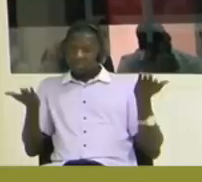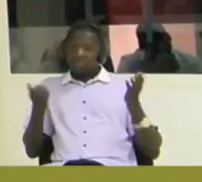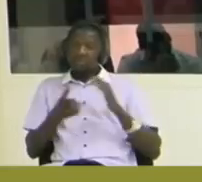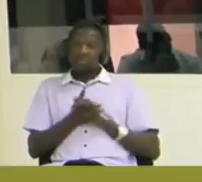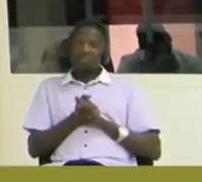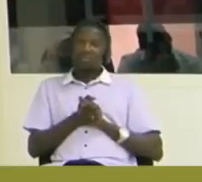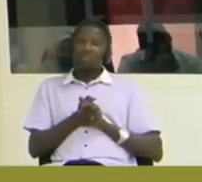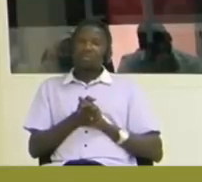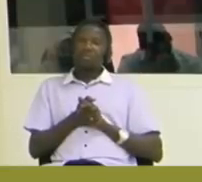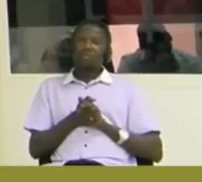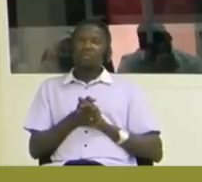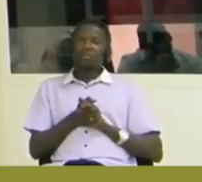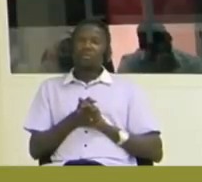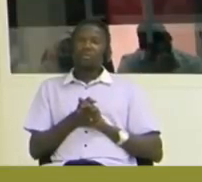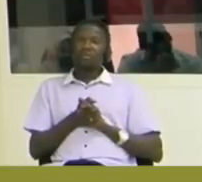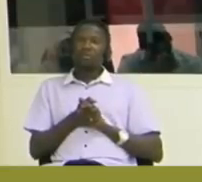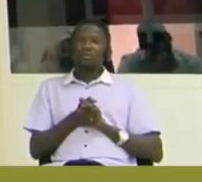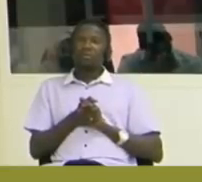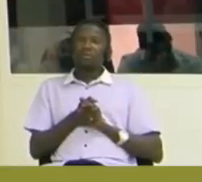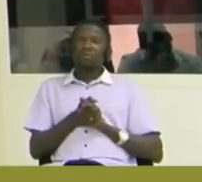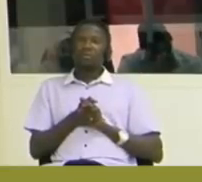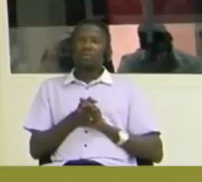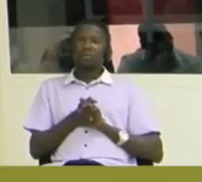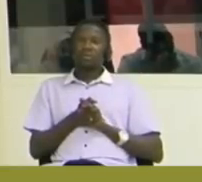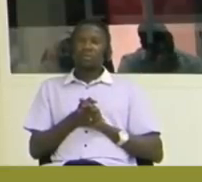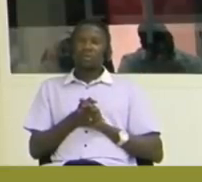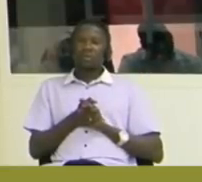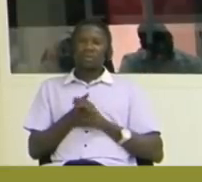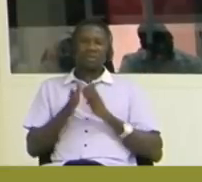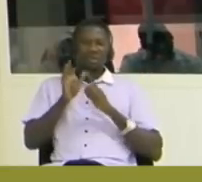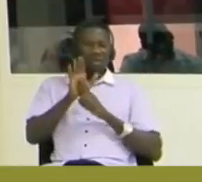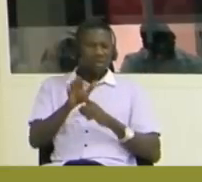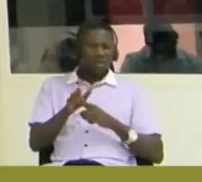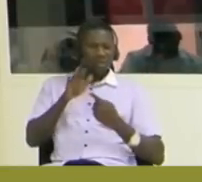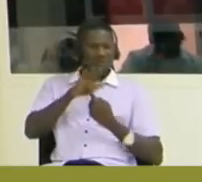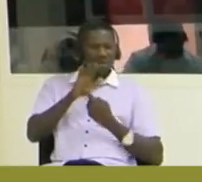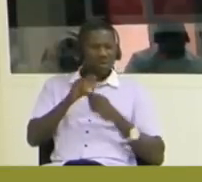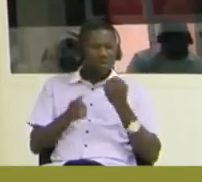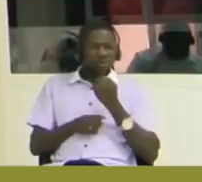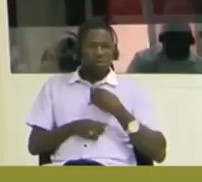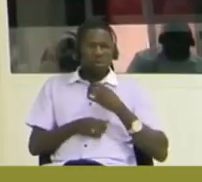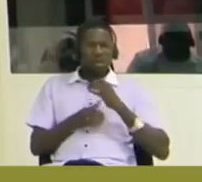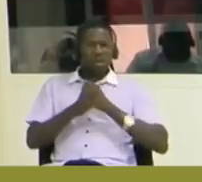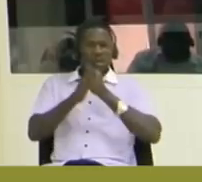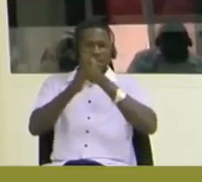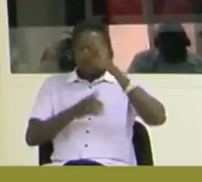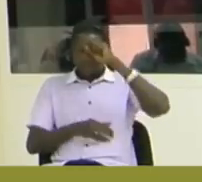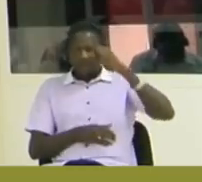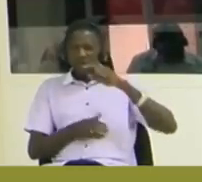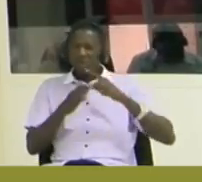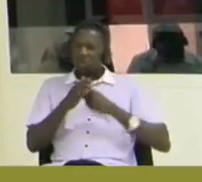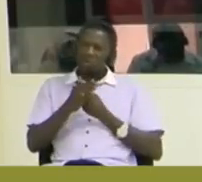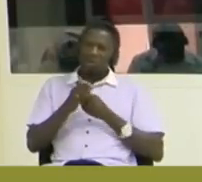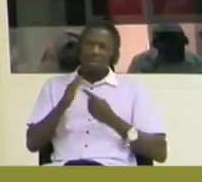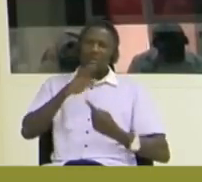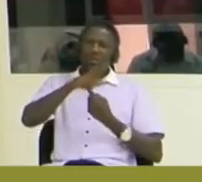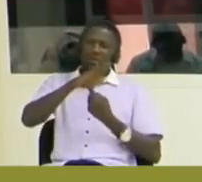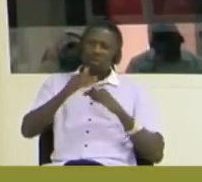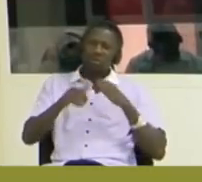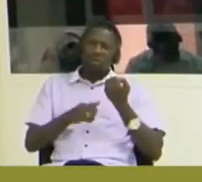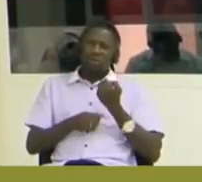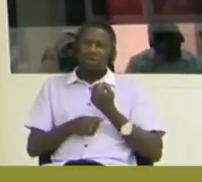So, is it important because I was acting president, or is it important because the